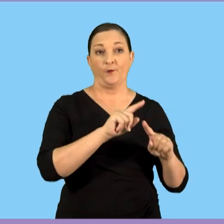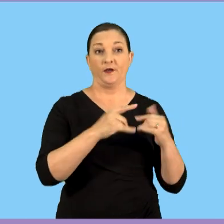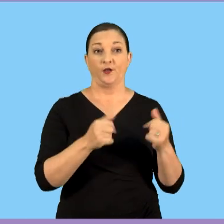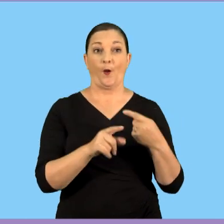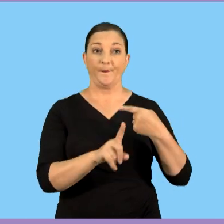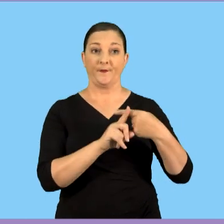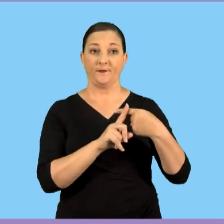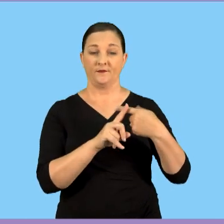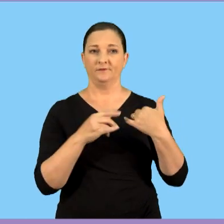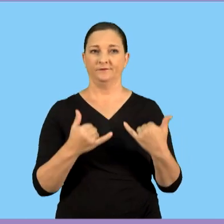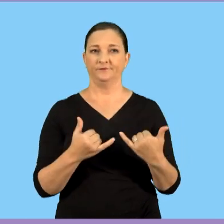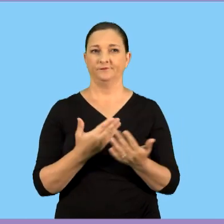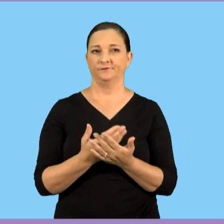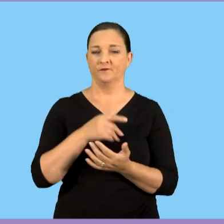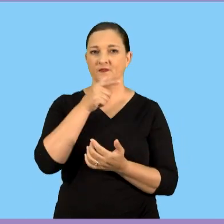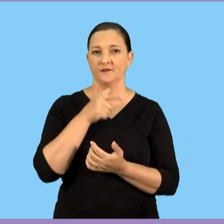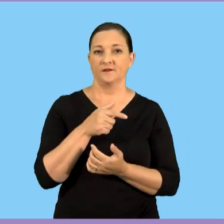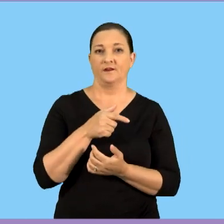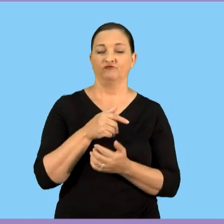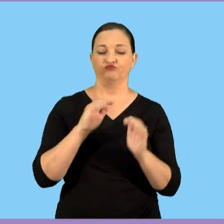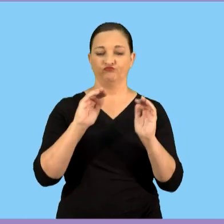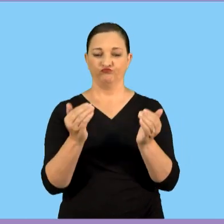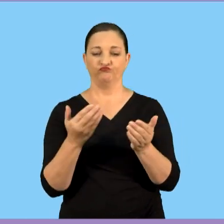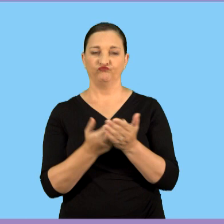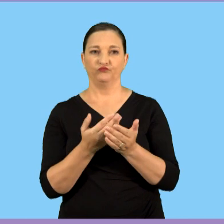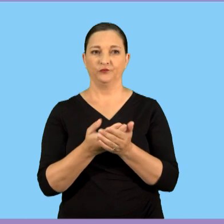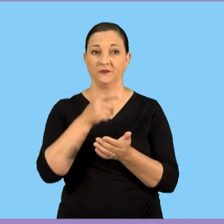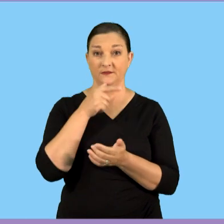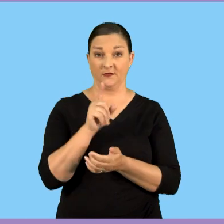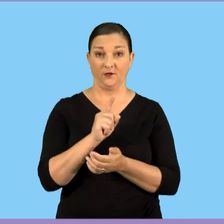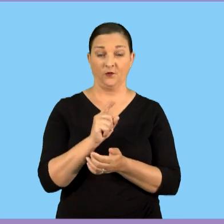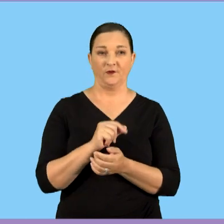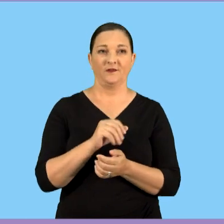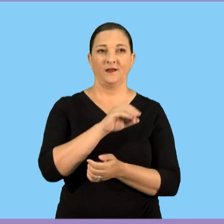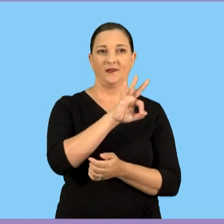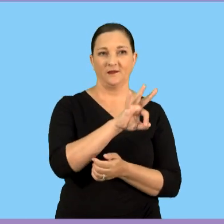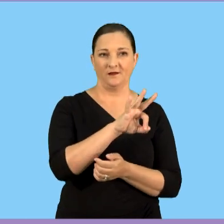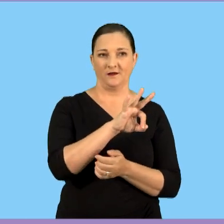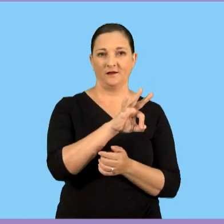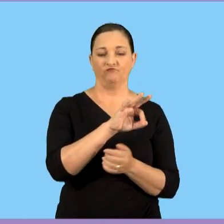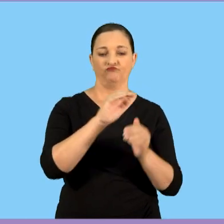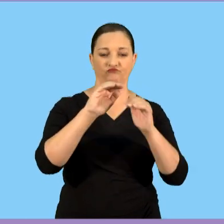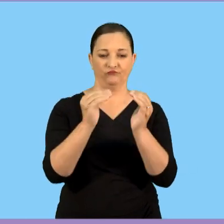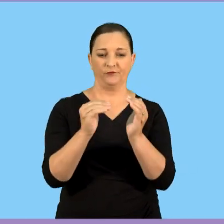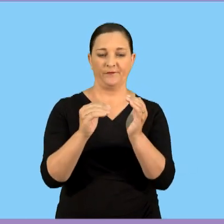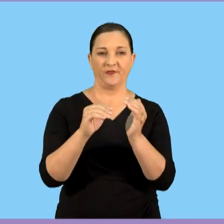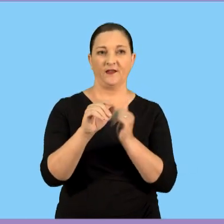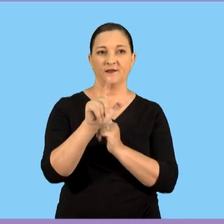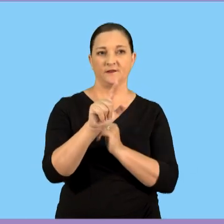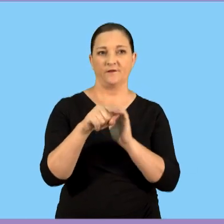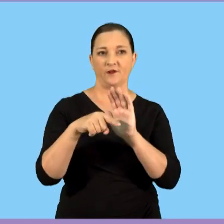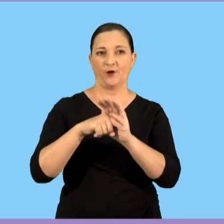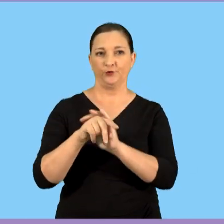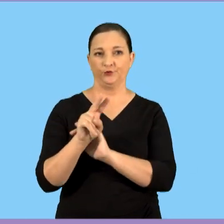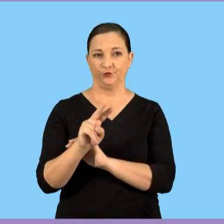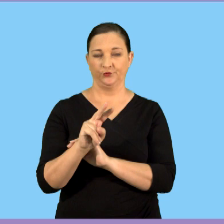it. Remember, you have a choice of distributing it as well. So now we have 7 minus 2, and that is